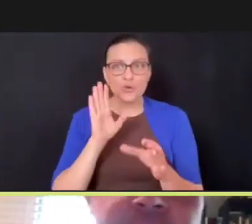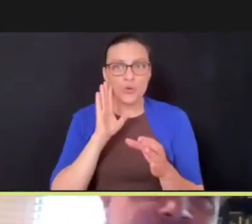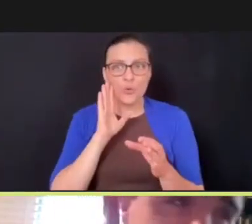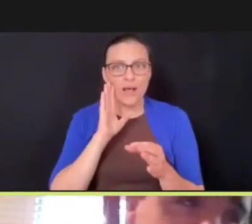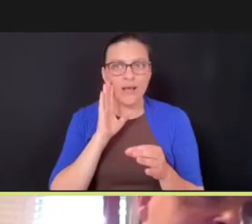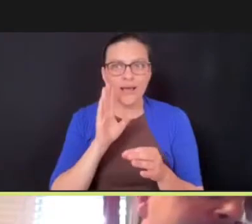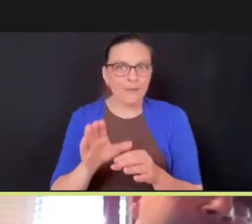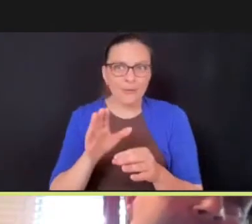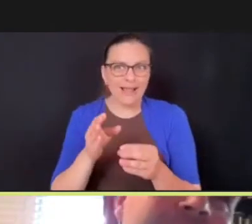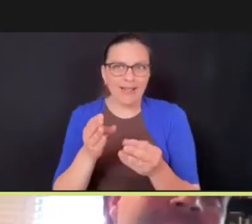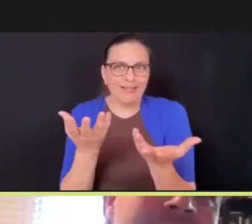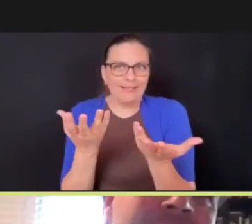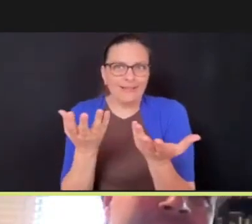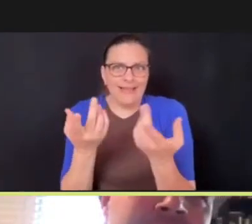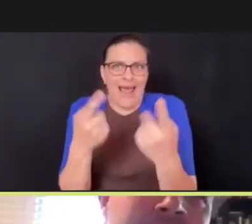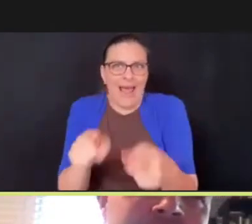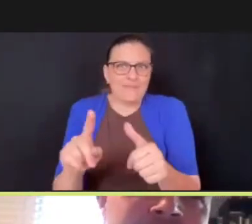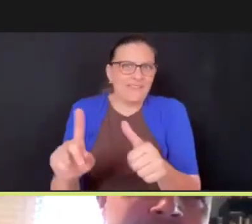for navigation, so it's